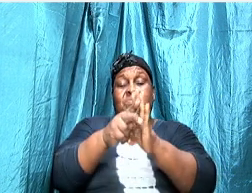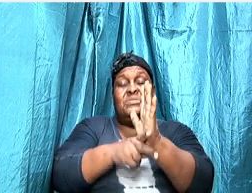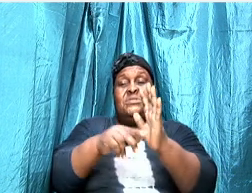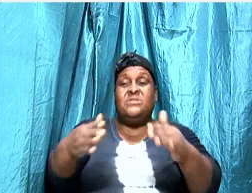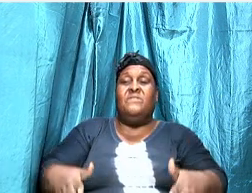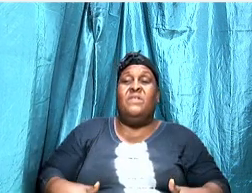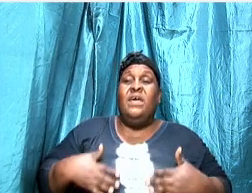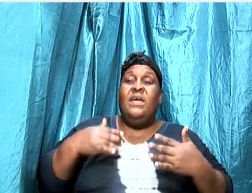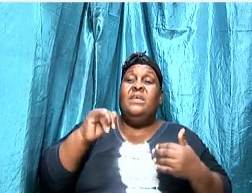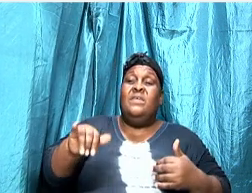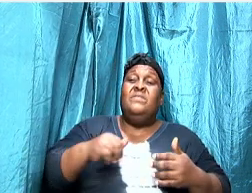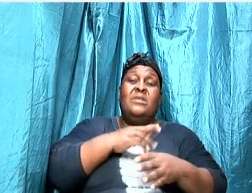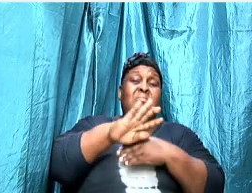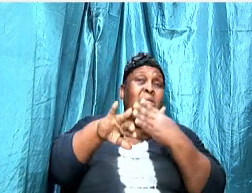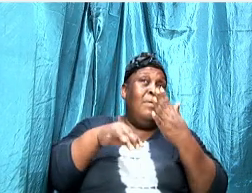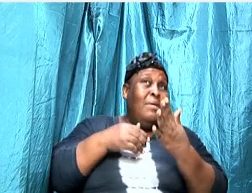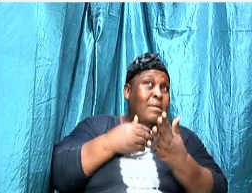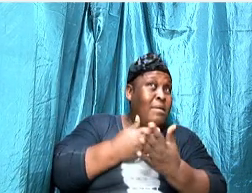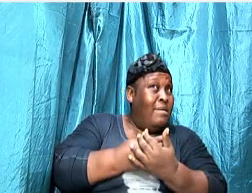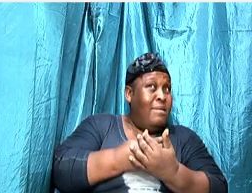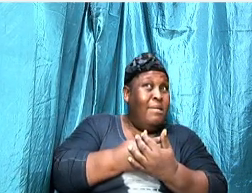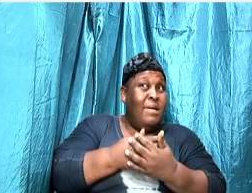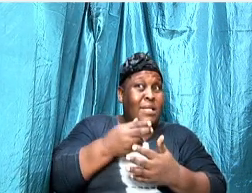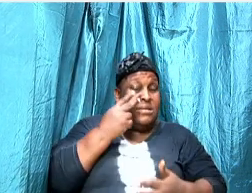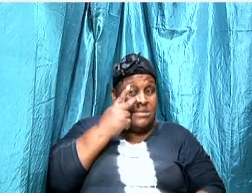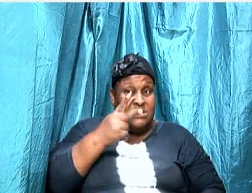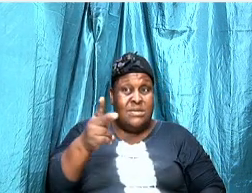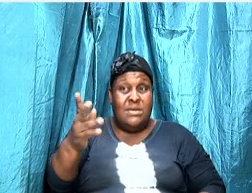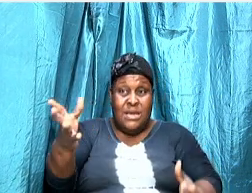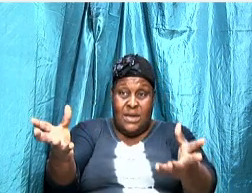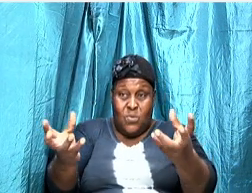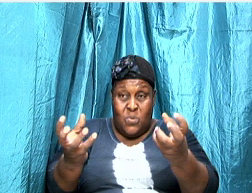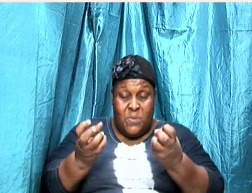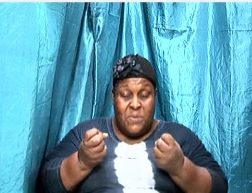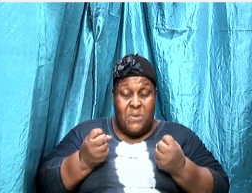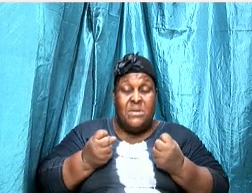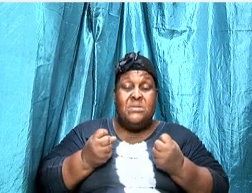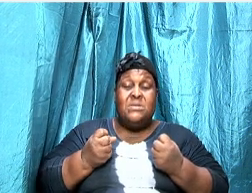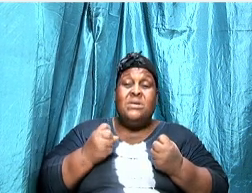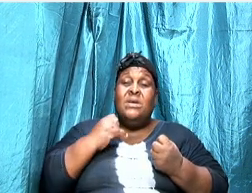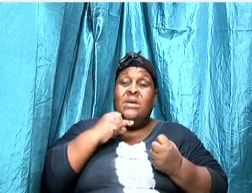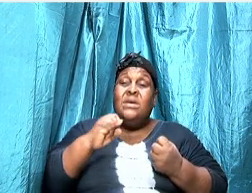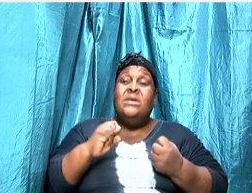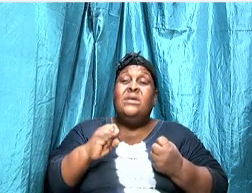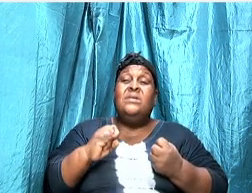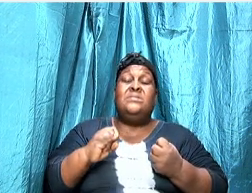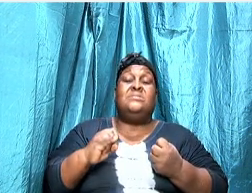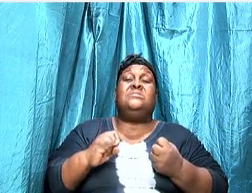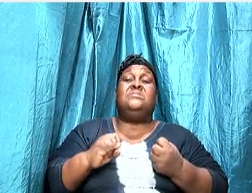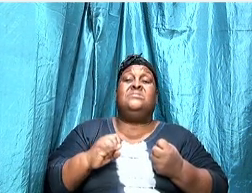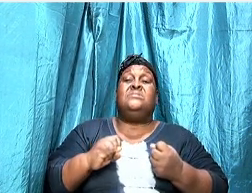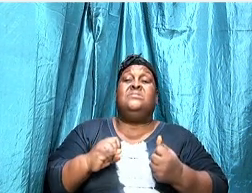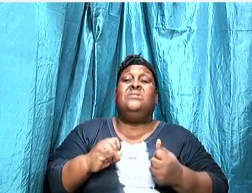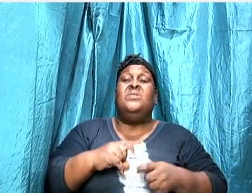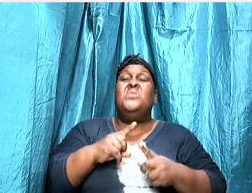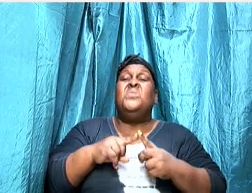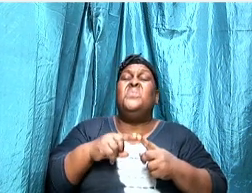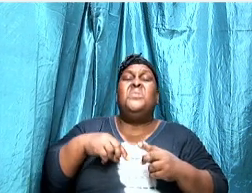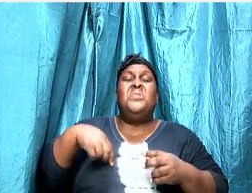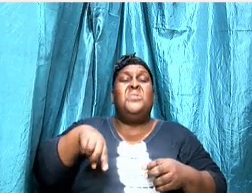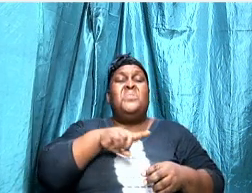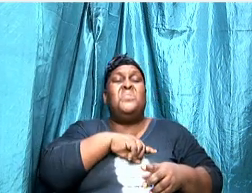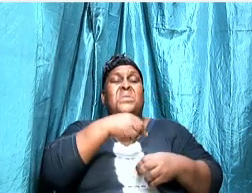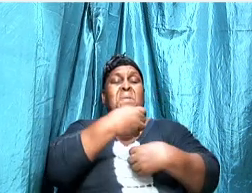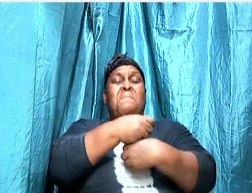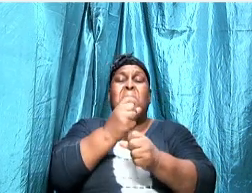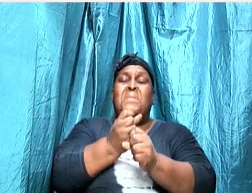that we all seek, that we all, you know, want, is obtained when we are